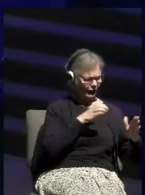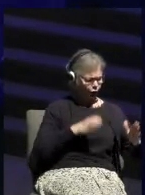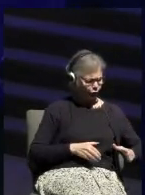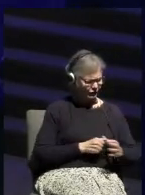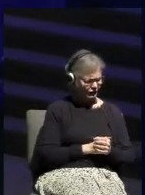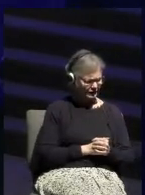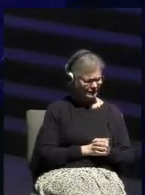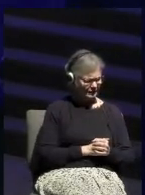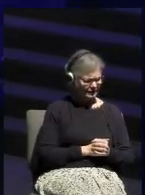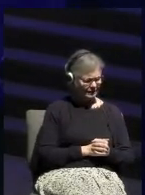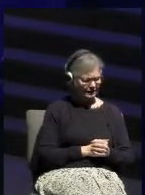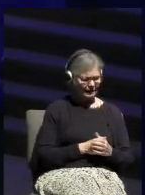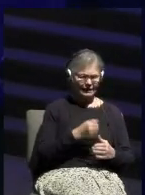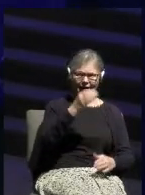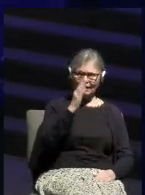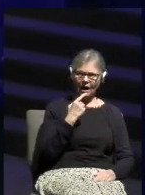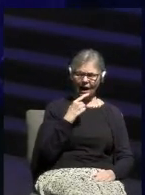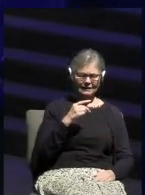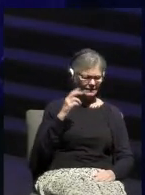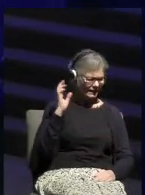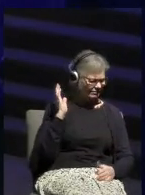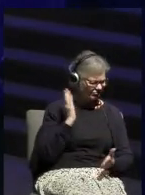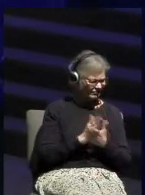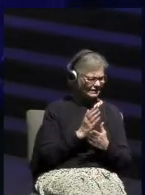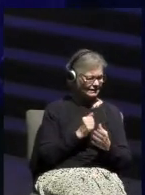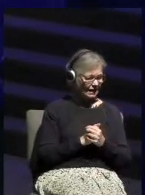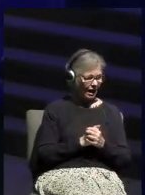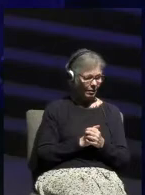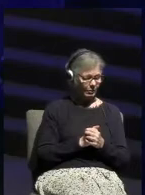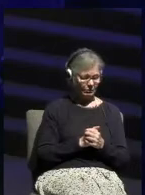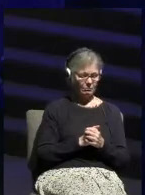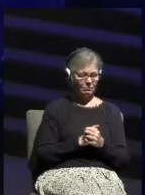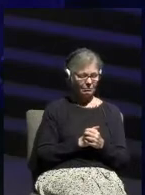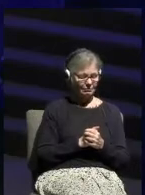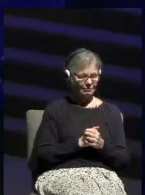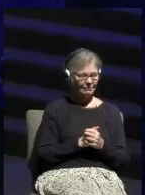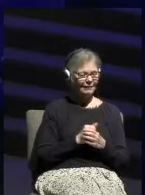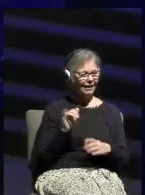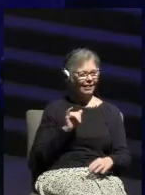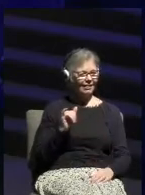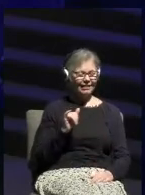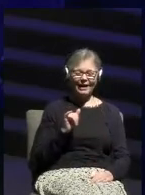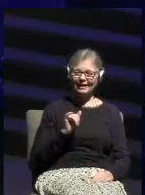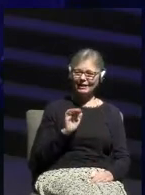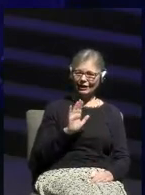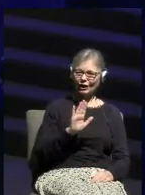You know that coworker who's always nasty? And you do?